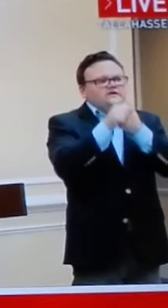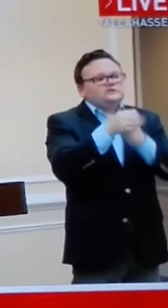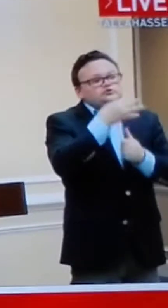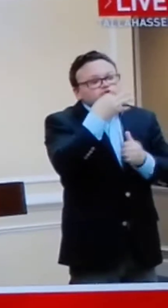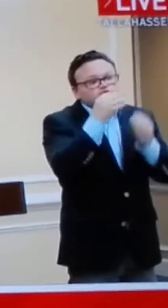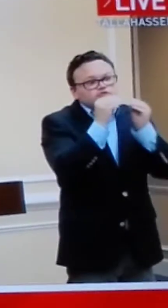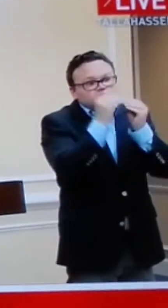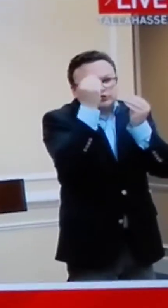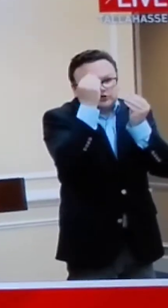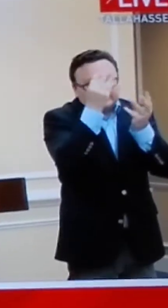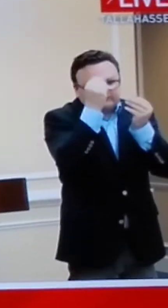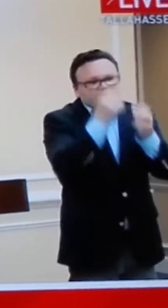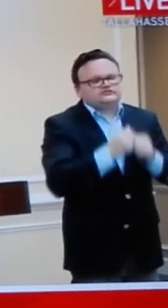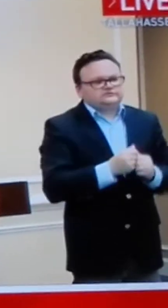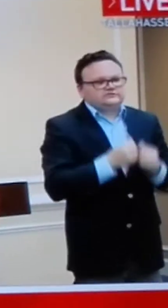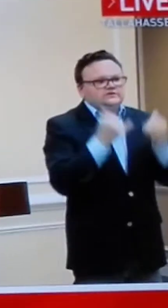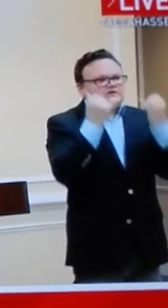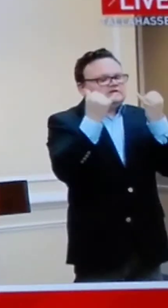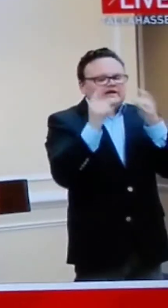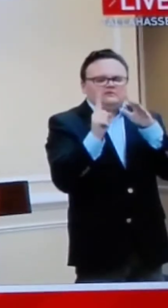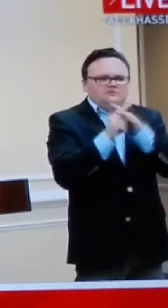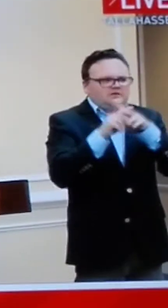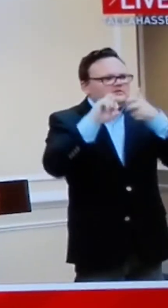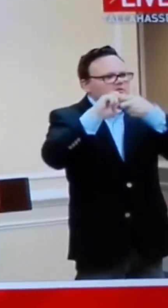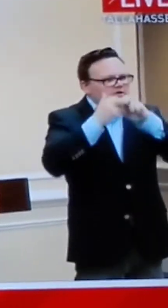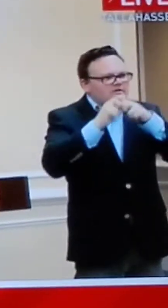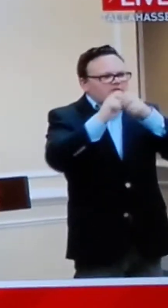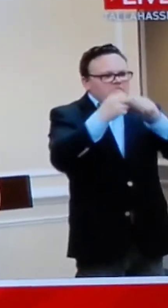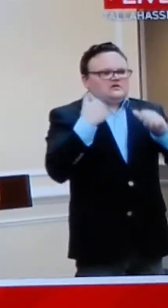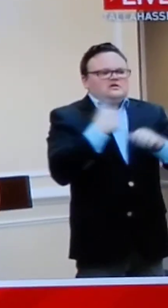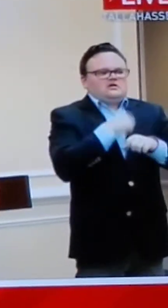shortly because we're working on issue after issue pretty